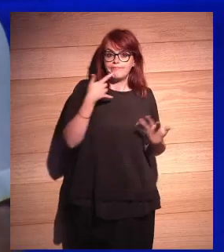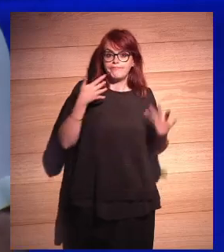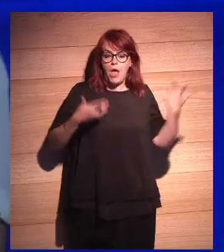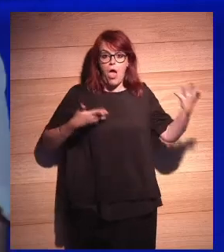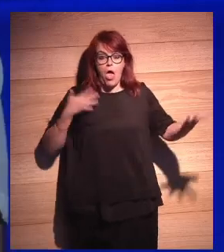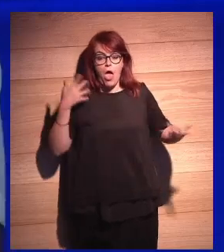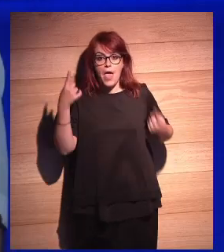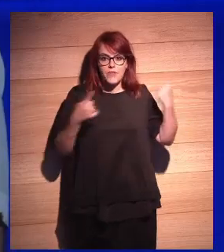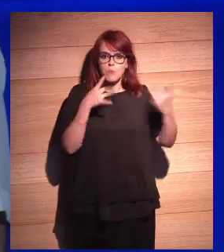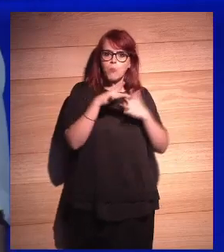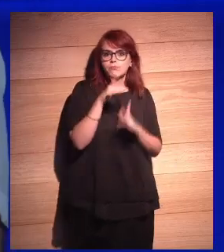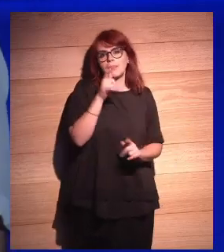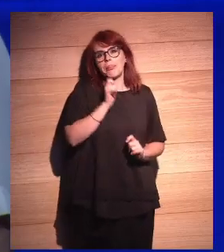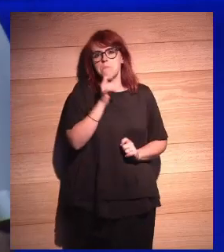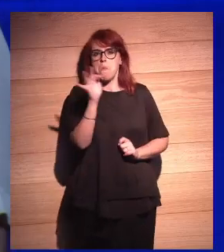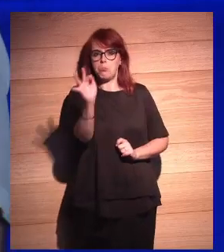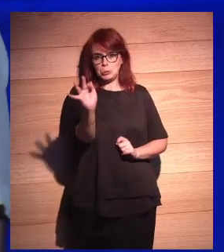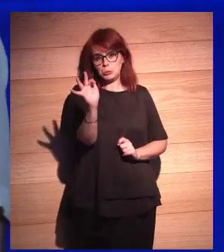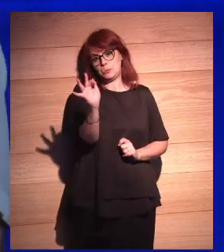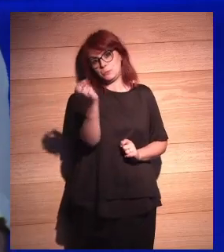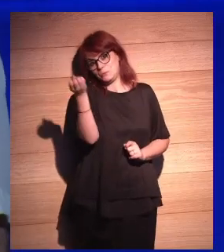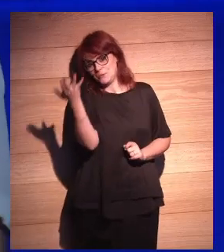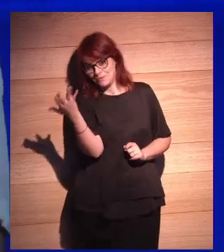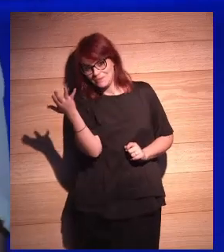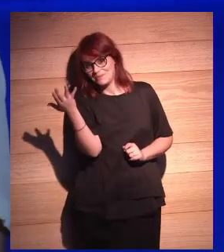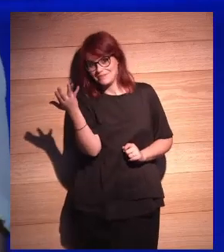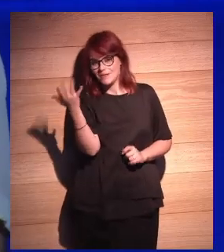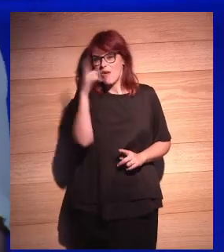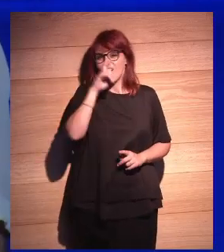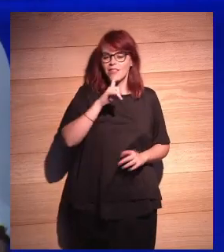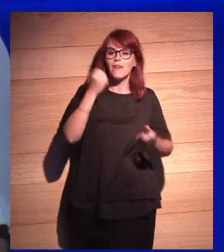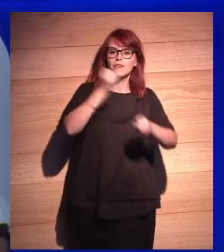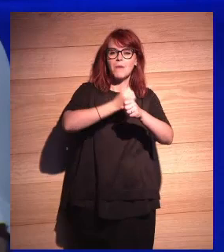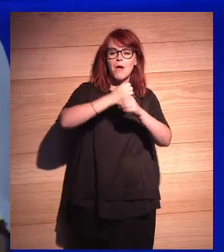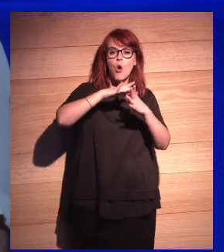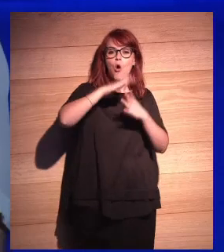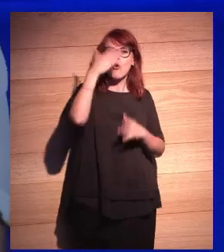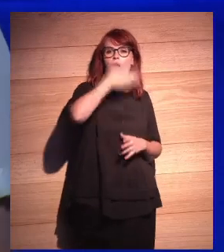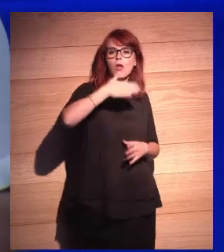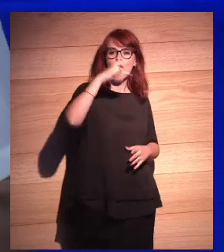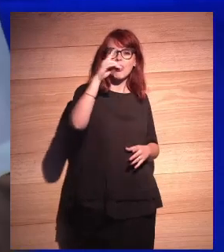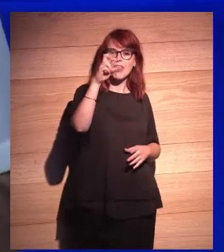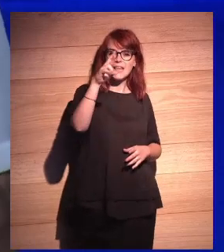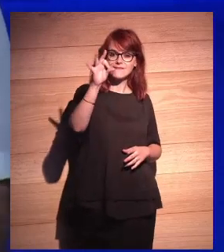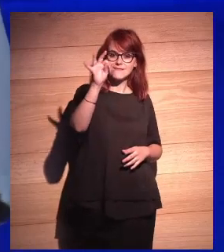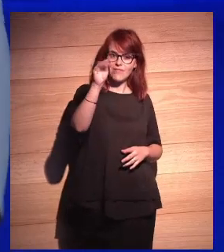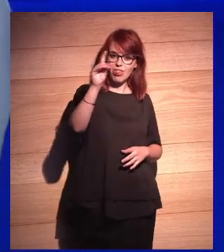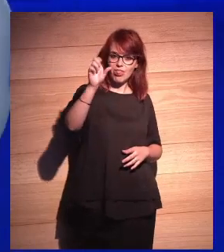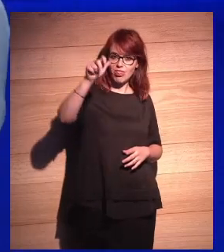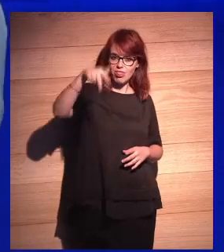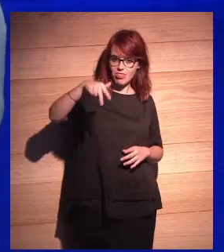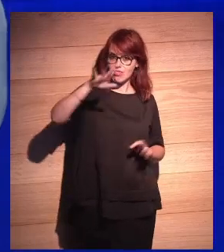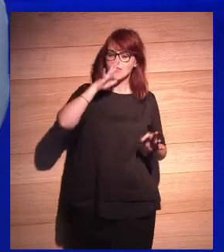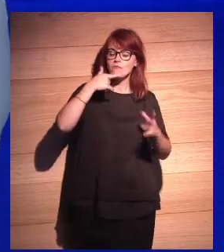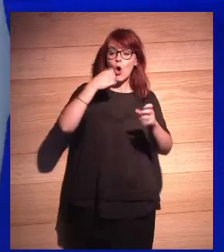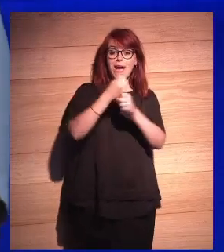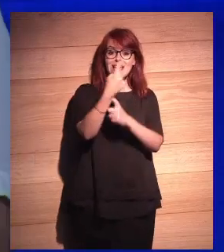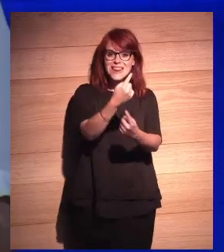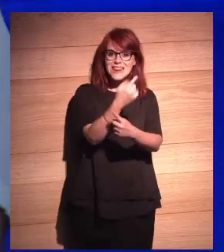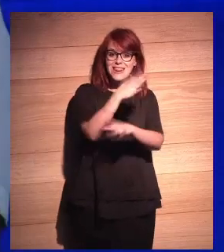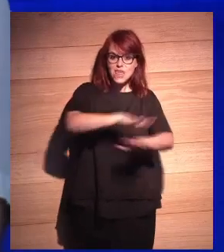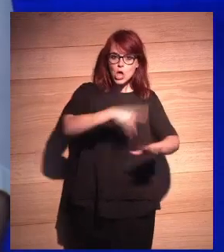the results tend to be very positive. For instance, we worked in a school in Dresden where